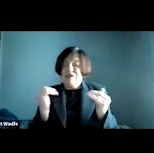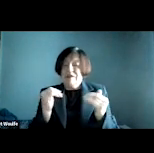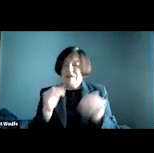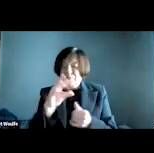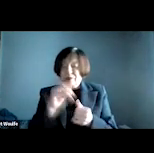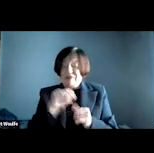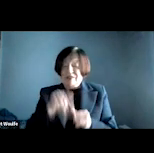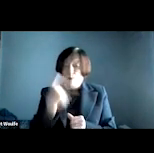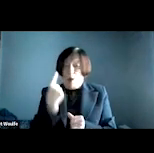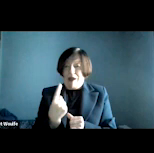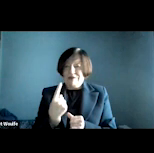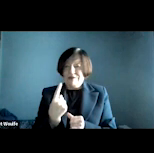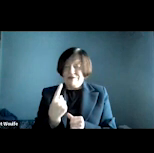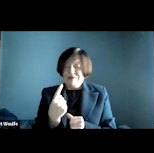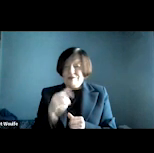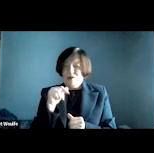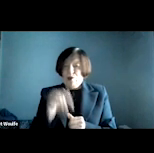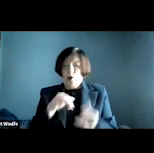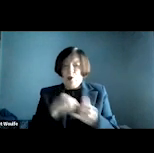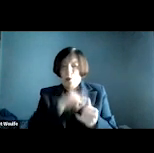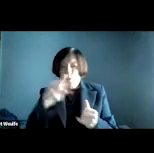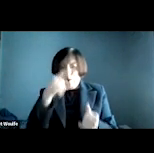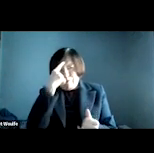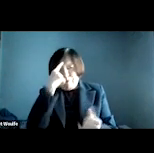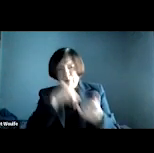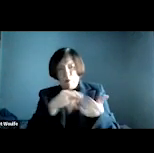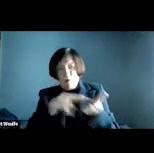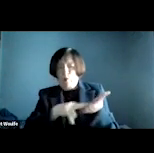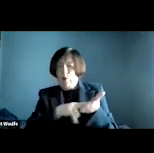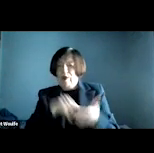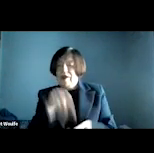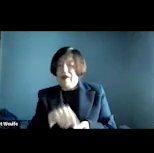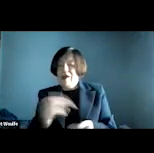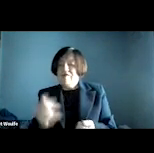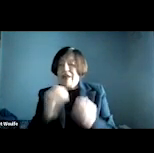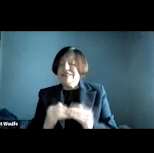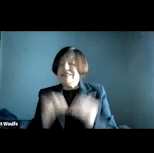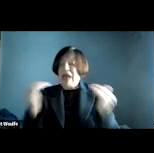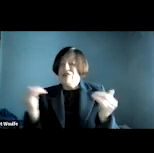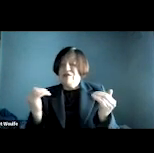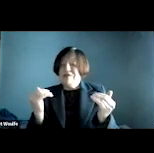this standard, who are the intended users, right? The intended users of any standard,